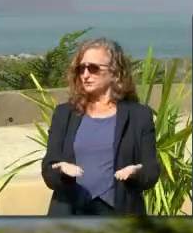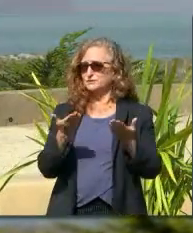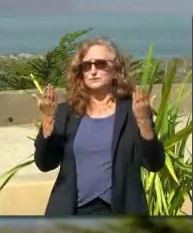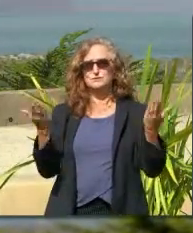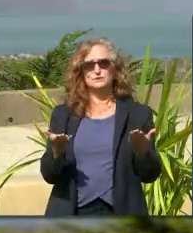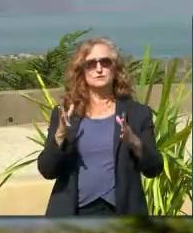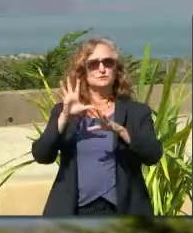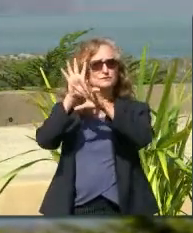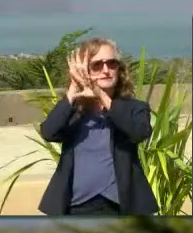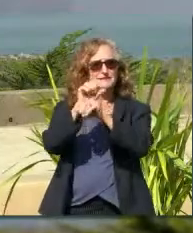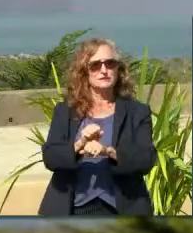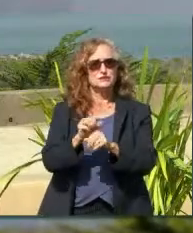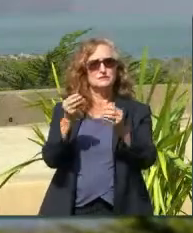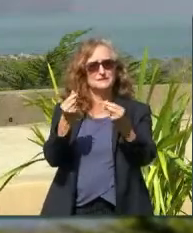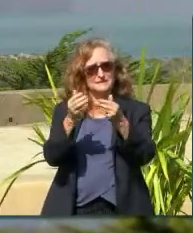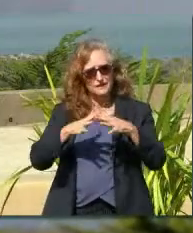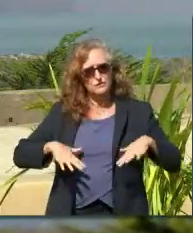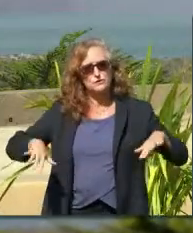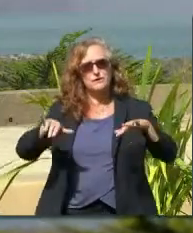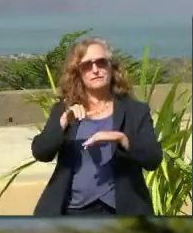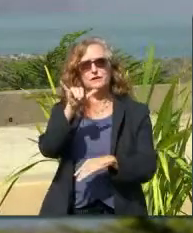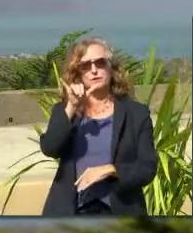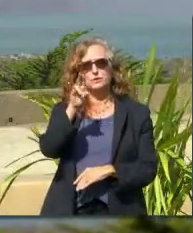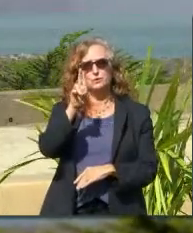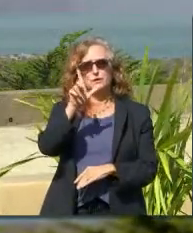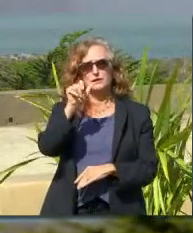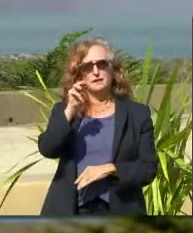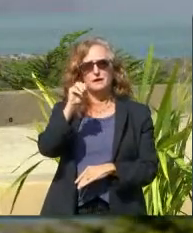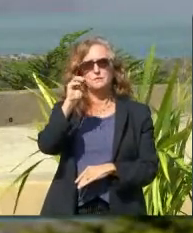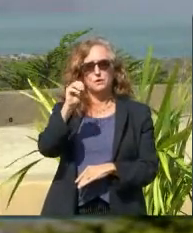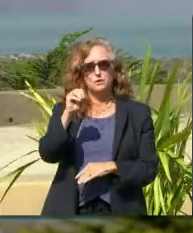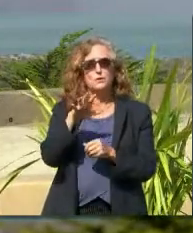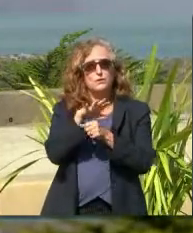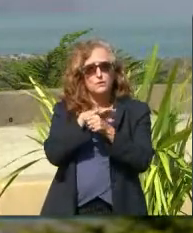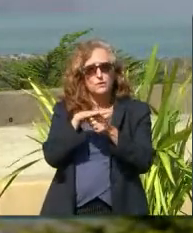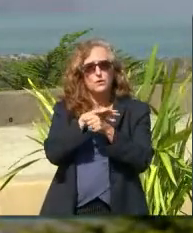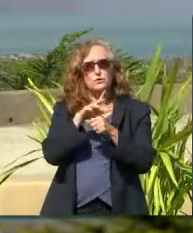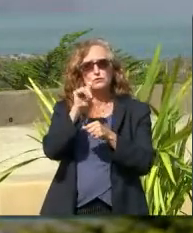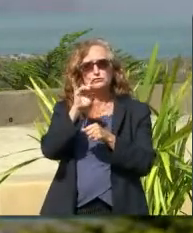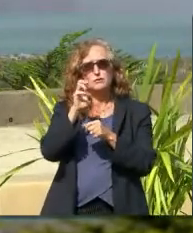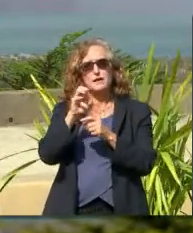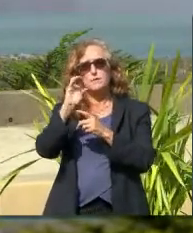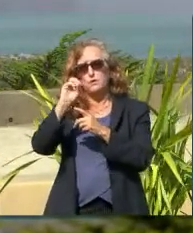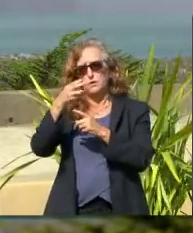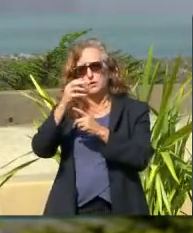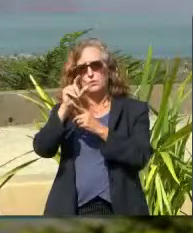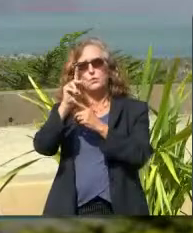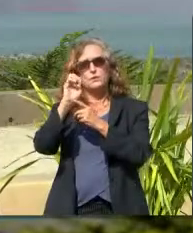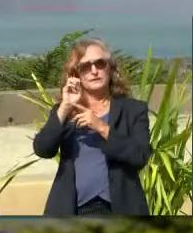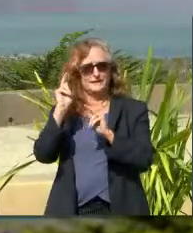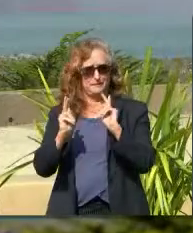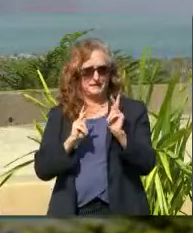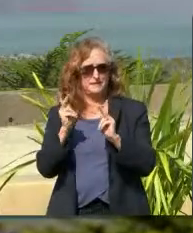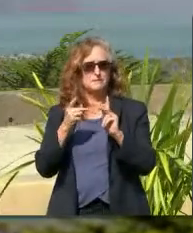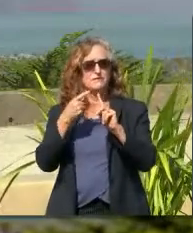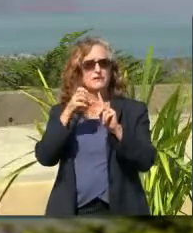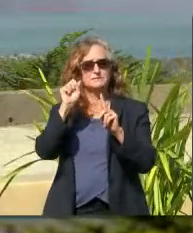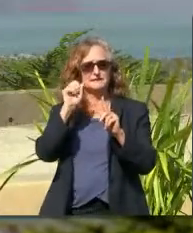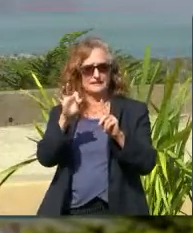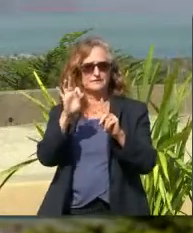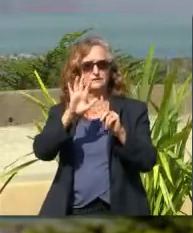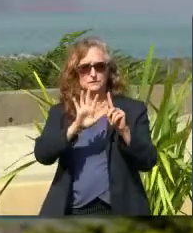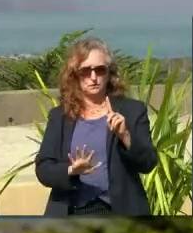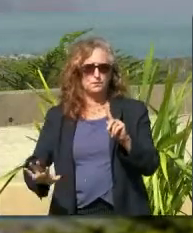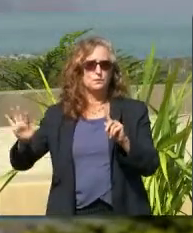the traditional territory of the Yelamu, a local tribe of the Ramaytush Ohlone peoples of the San Francisco